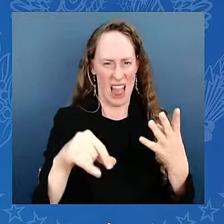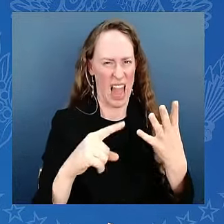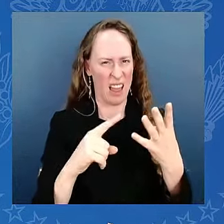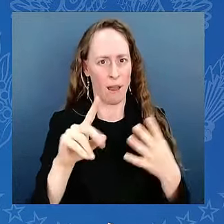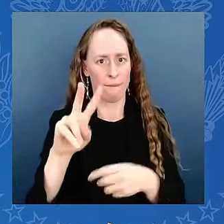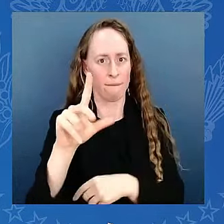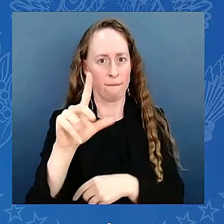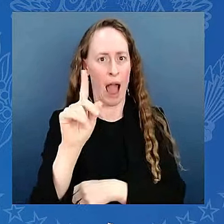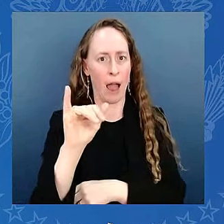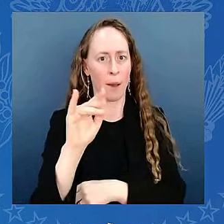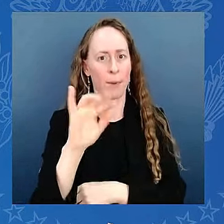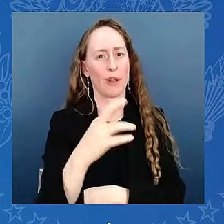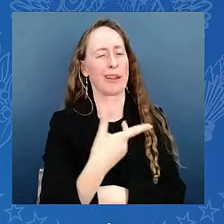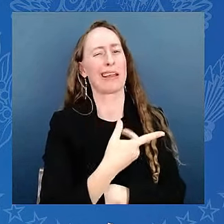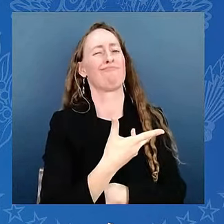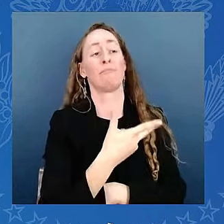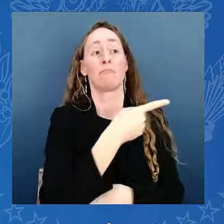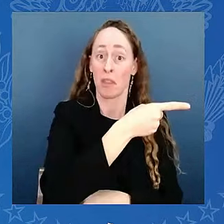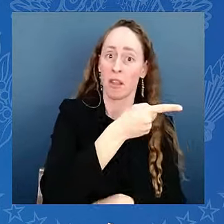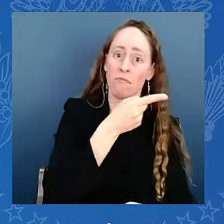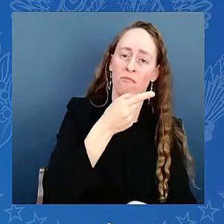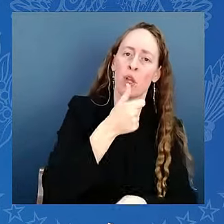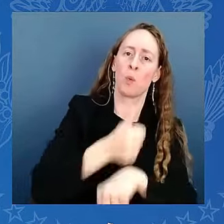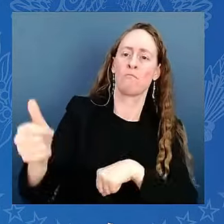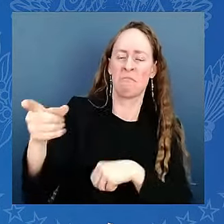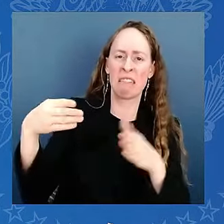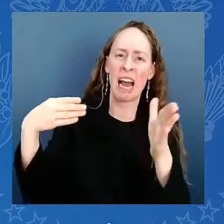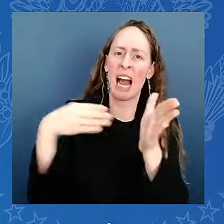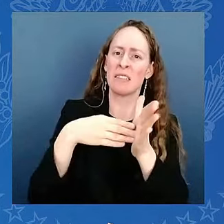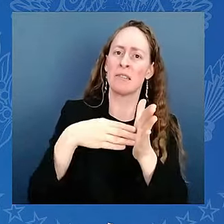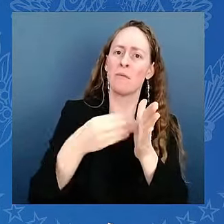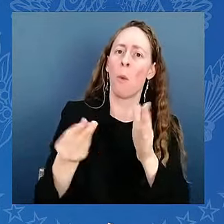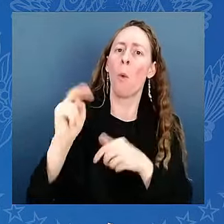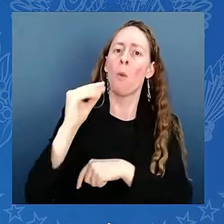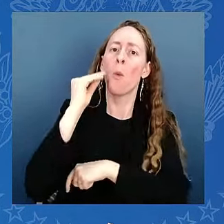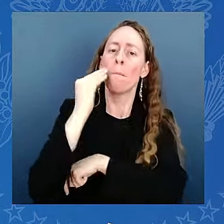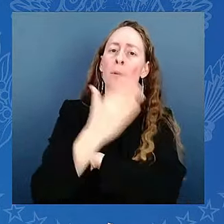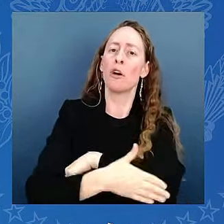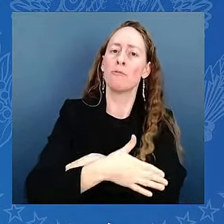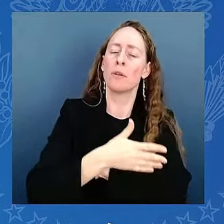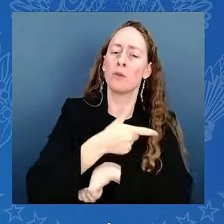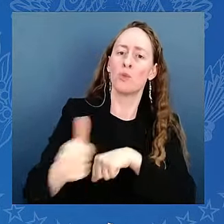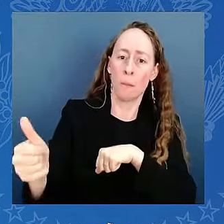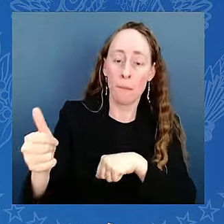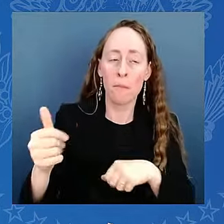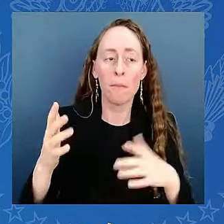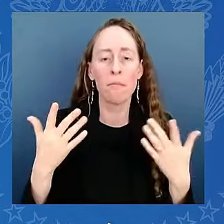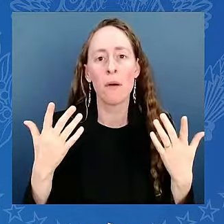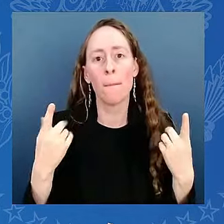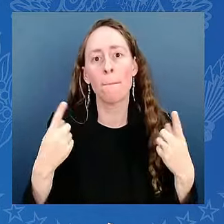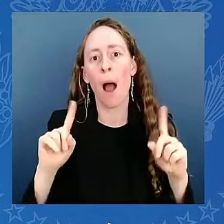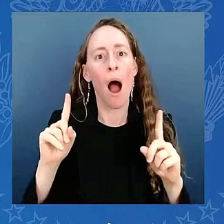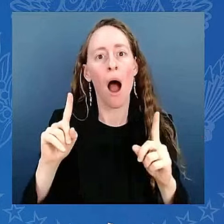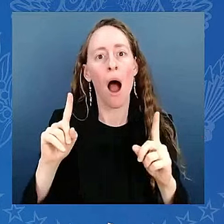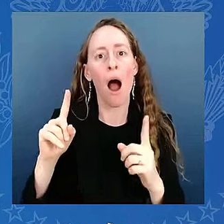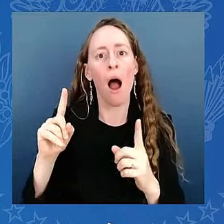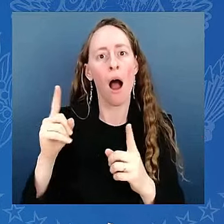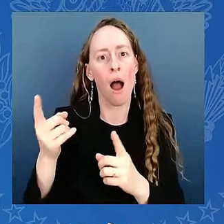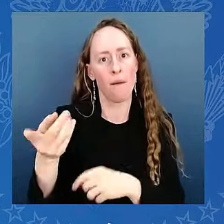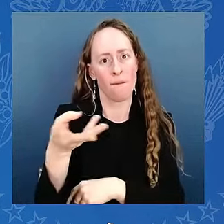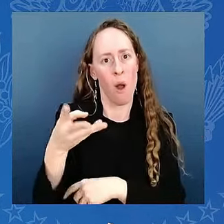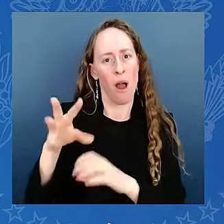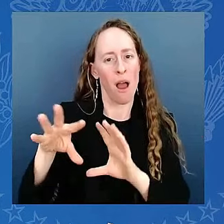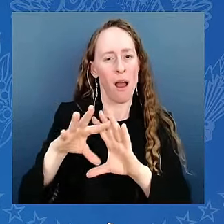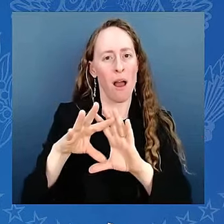free. Moments ago, the families and I were able to speak to them on the telephone from the Oval